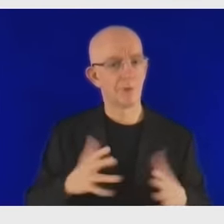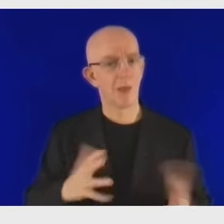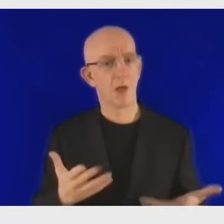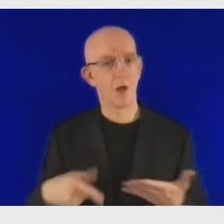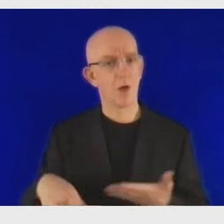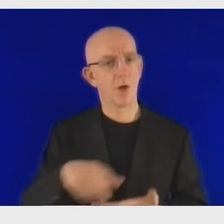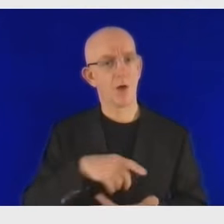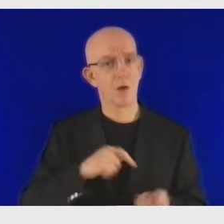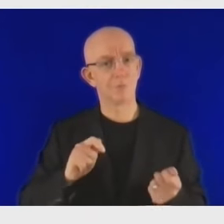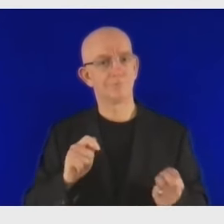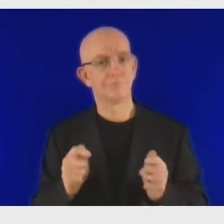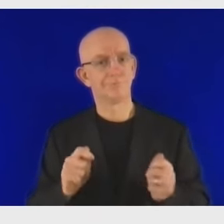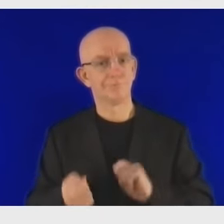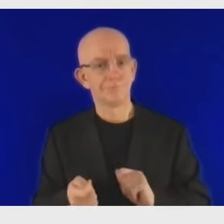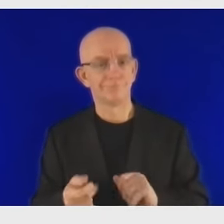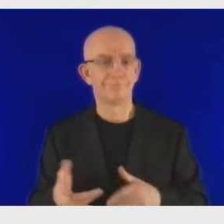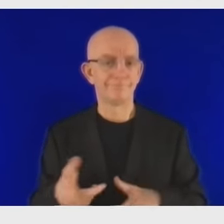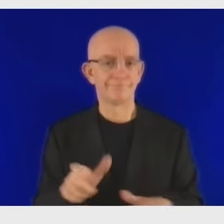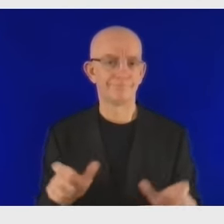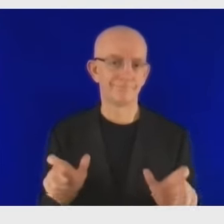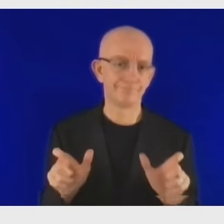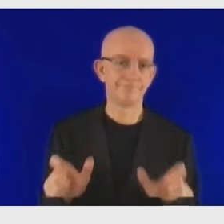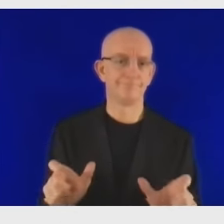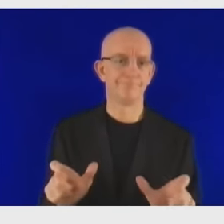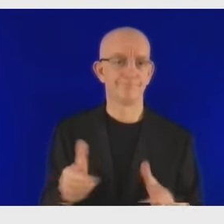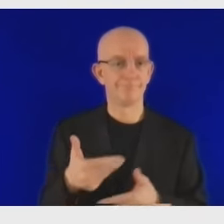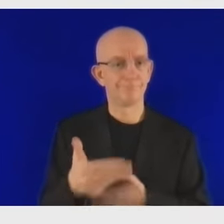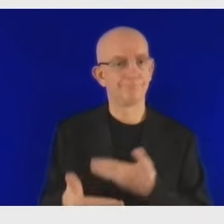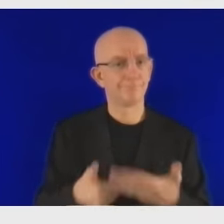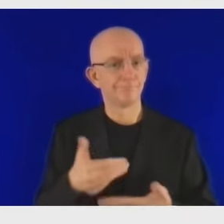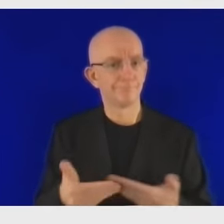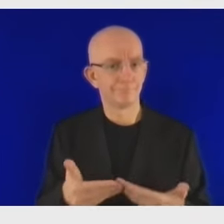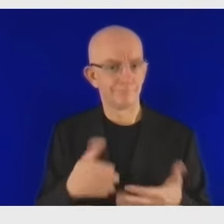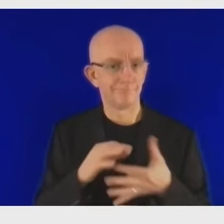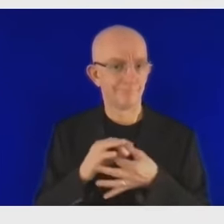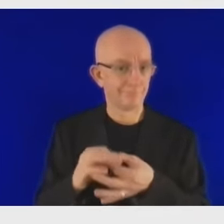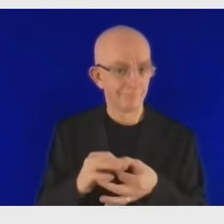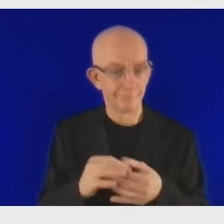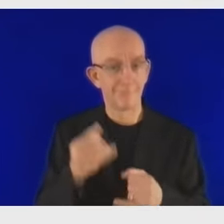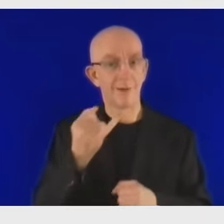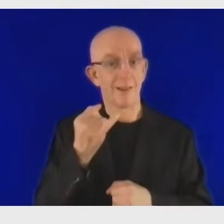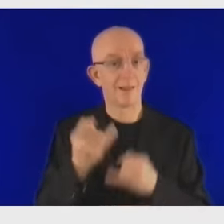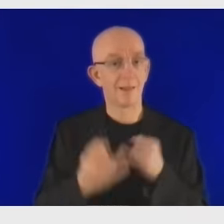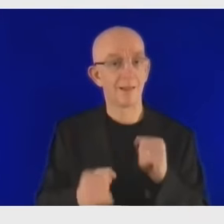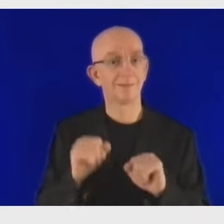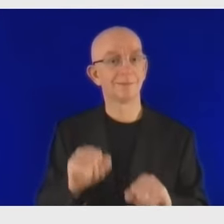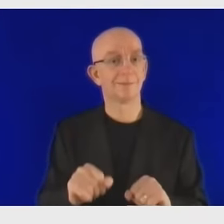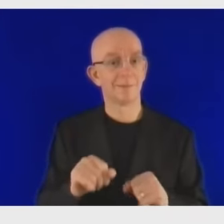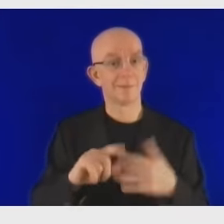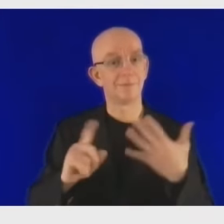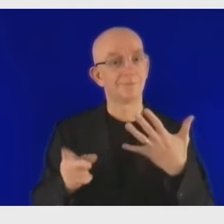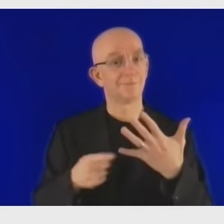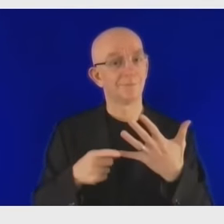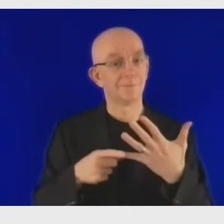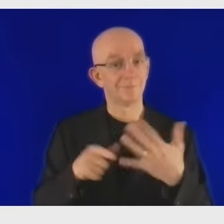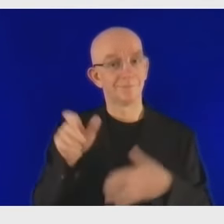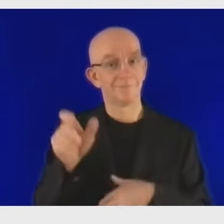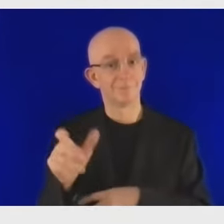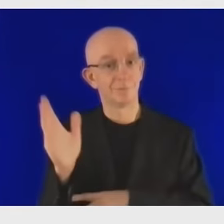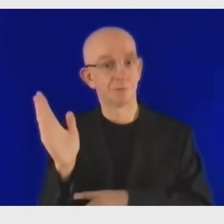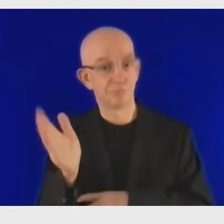will be specifically around intersectionality, as well as highlighting some of the work of the Youth Advisory Group over the last year and a